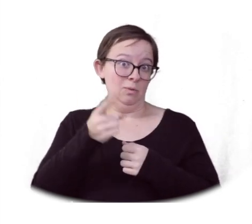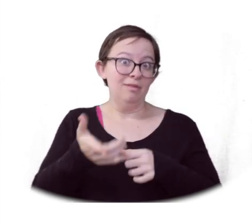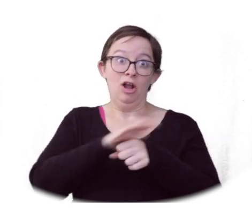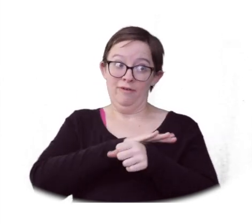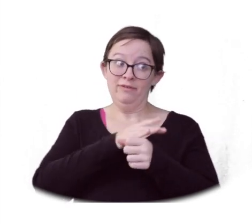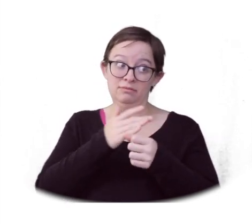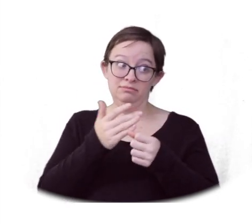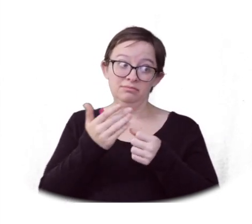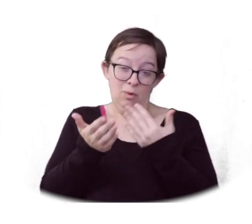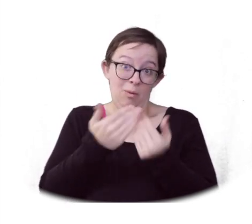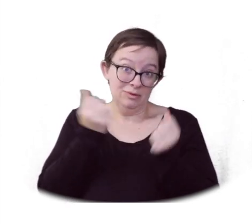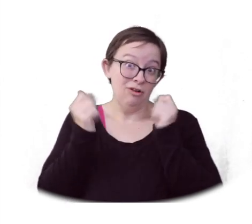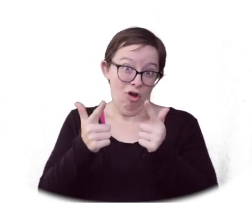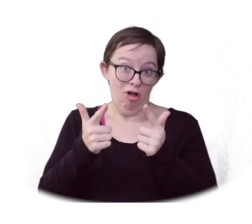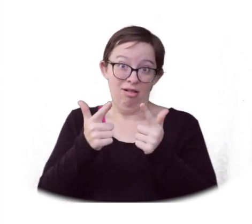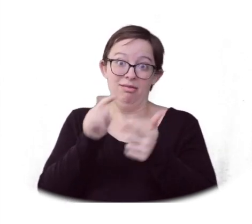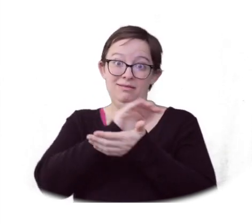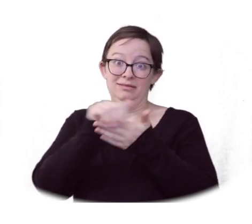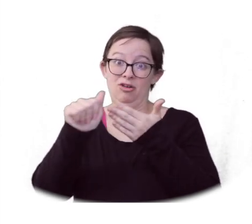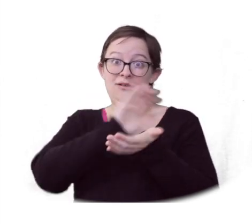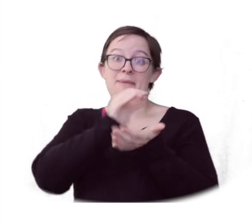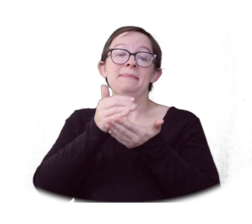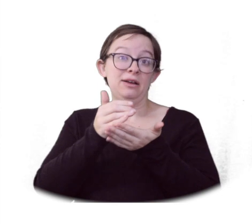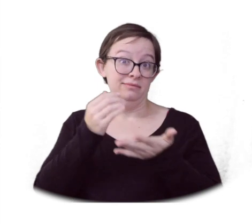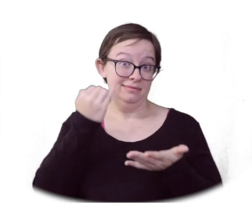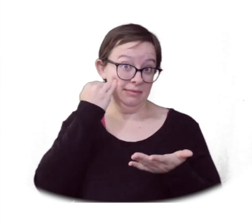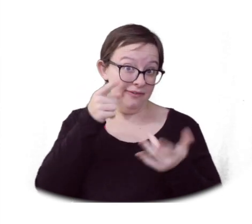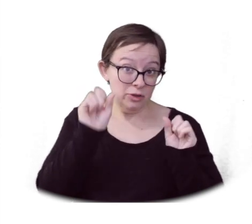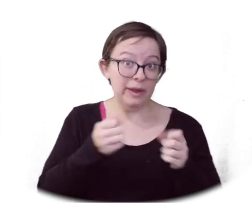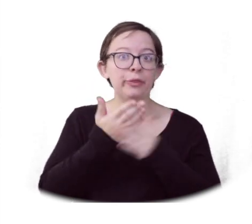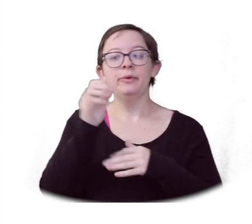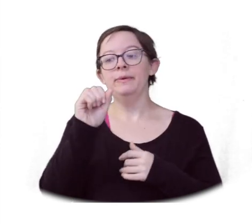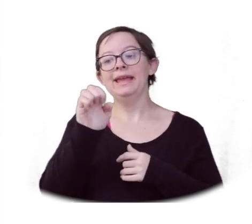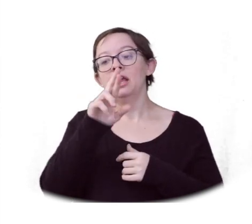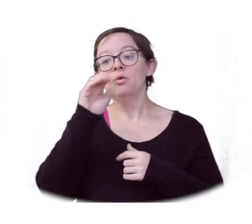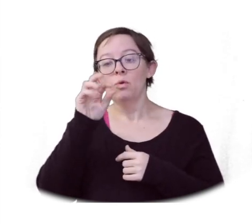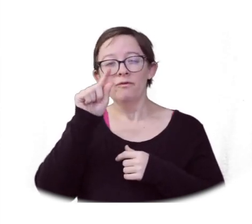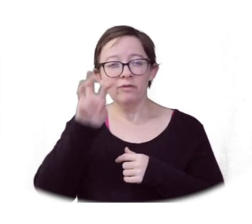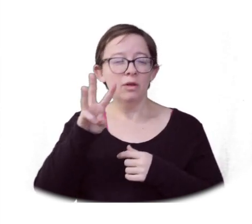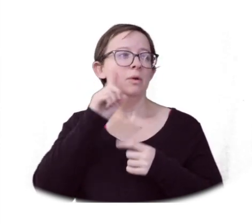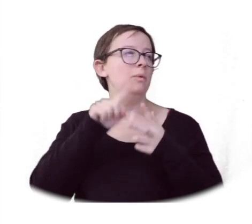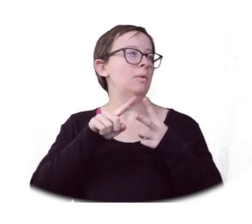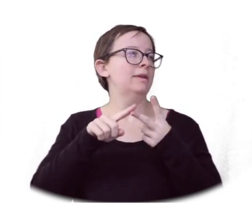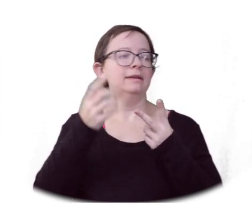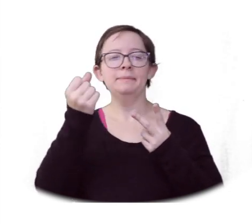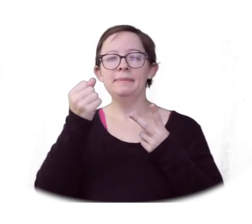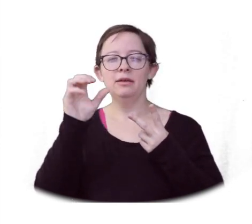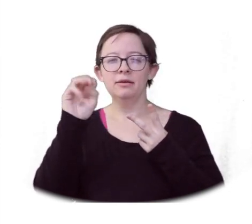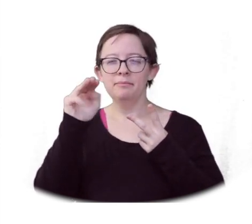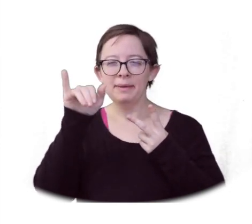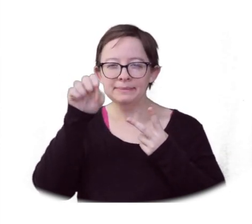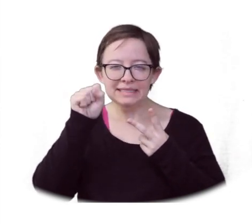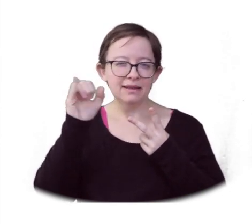health insurances will cover quite a significant portion of these. You know, if you can go through Aeroflow or I think Milk